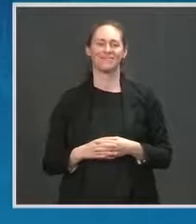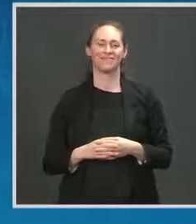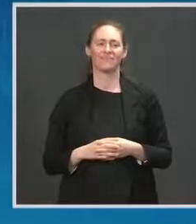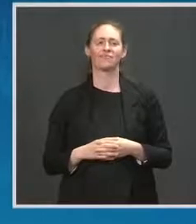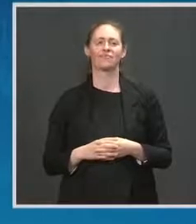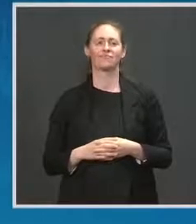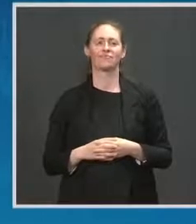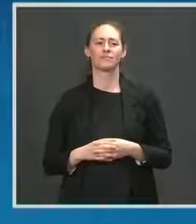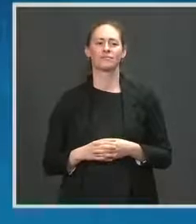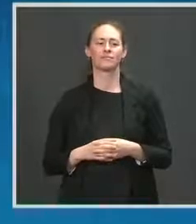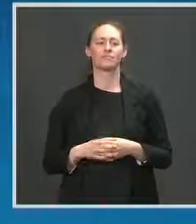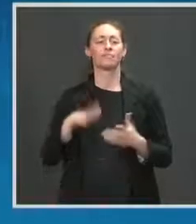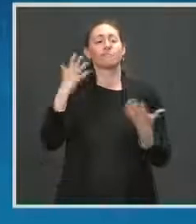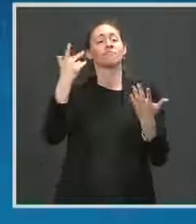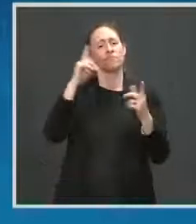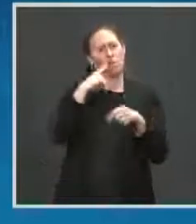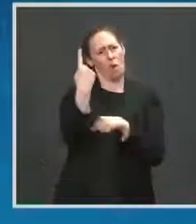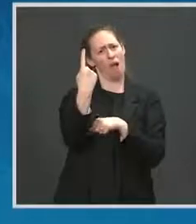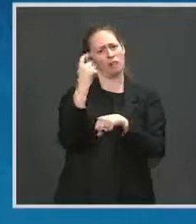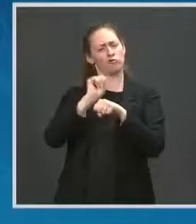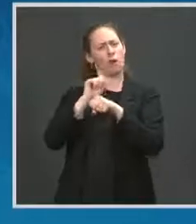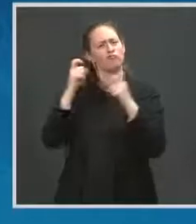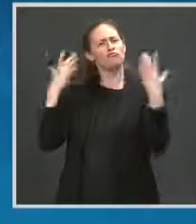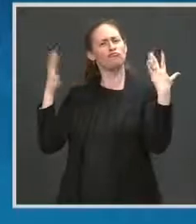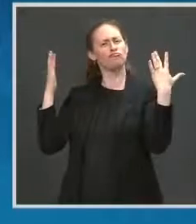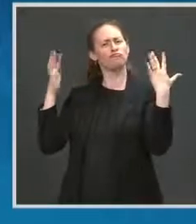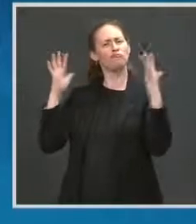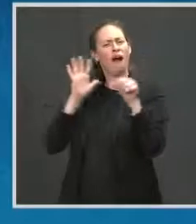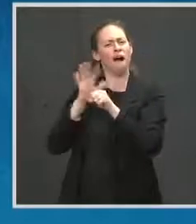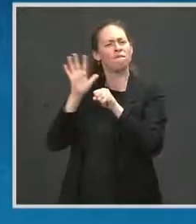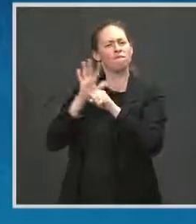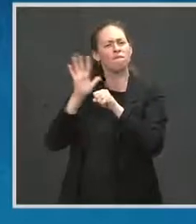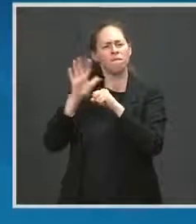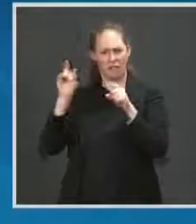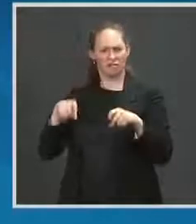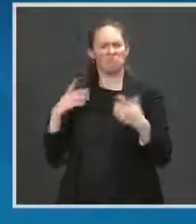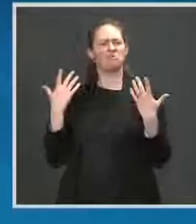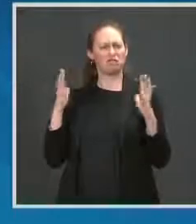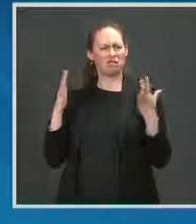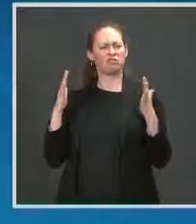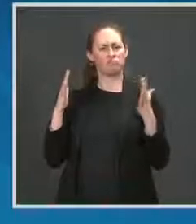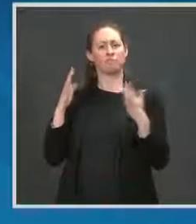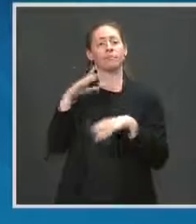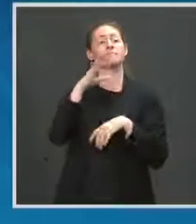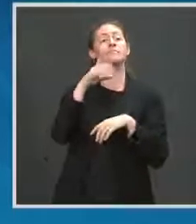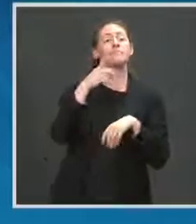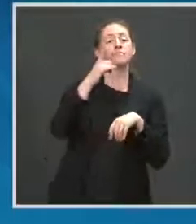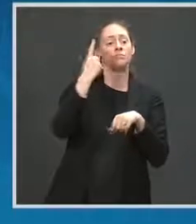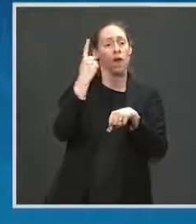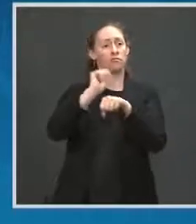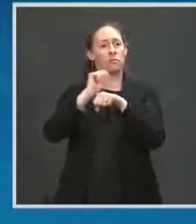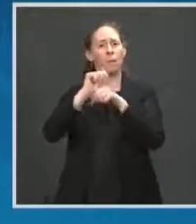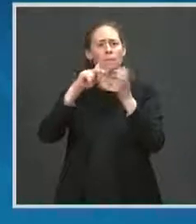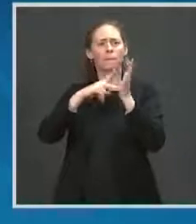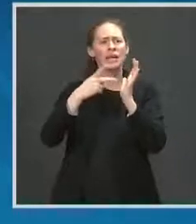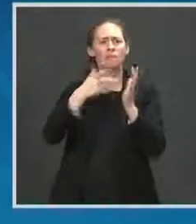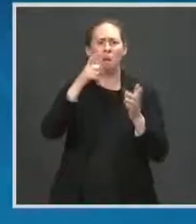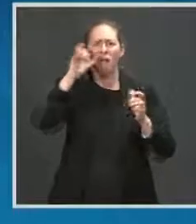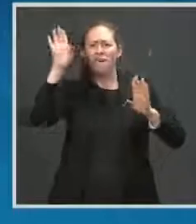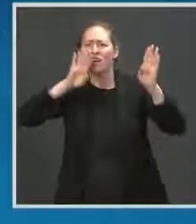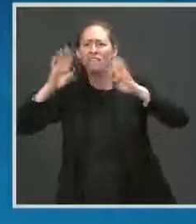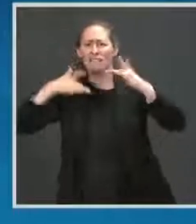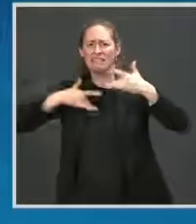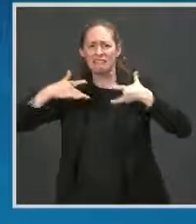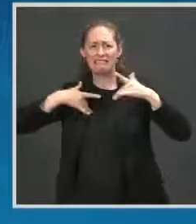One good job should be enough. At a good job, you shouldn't have to worry about your safety.